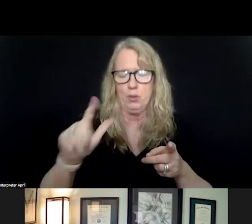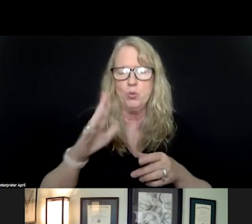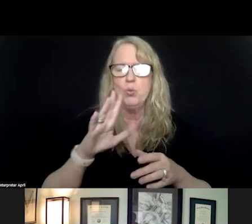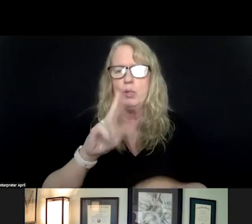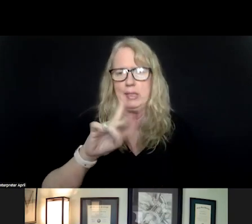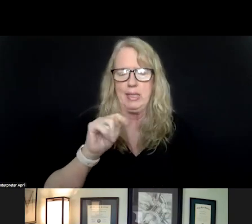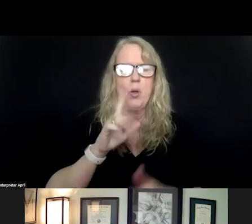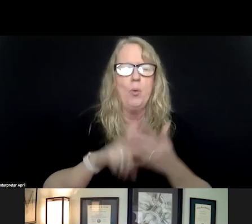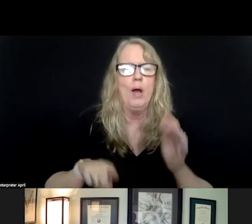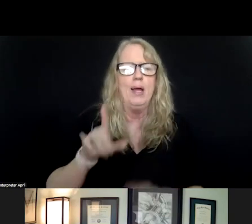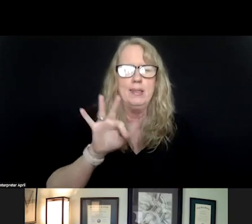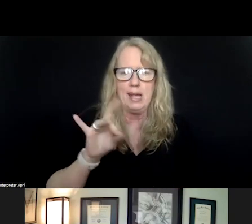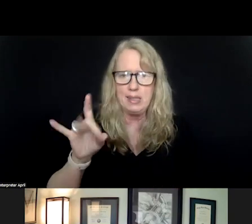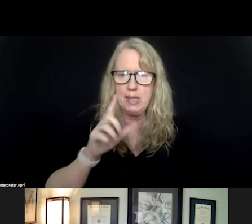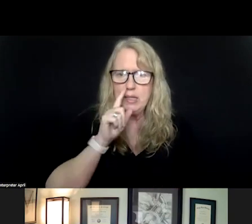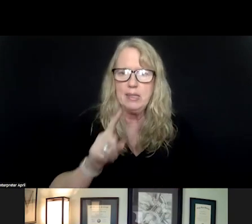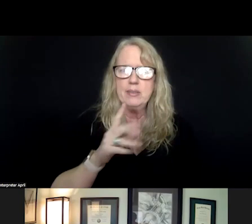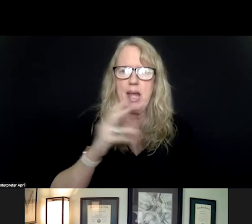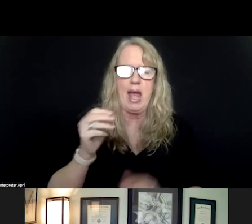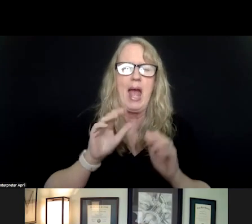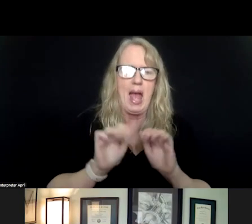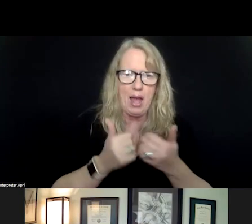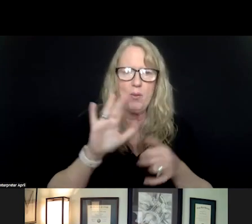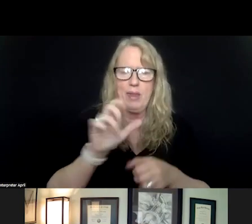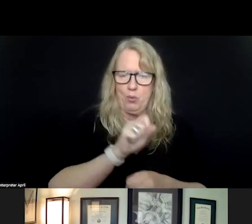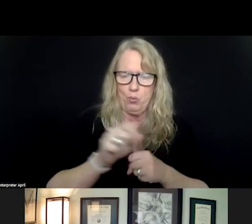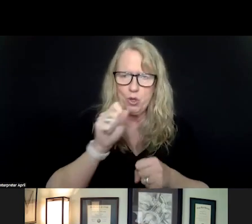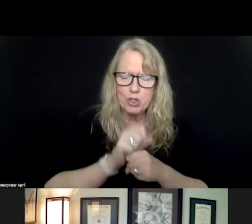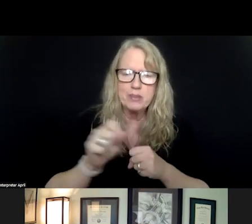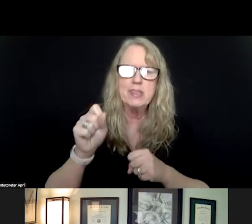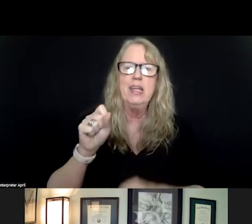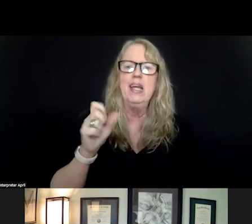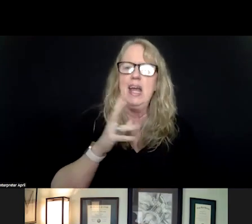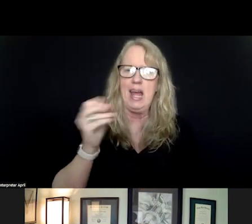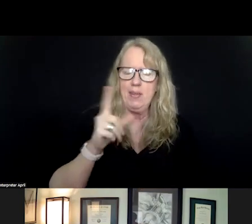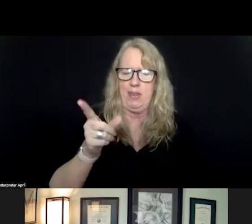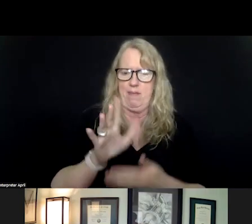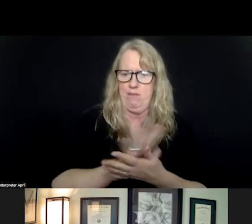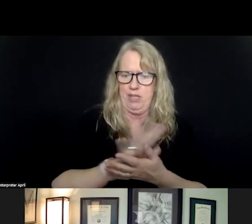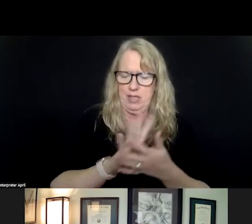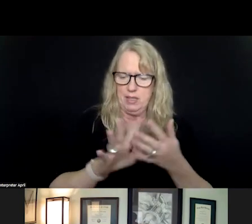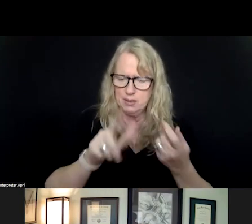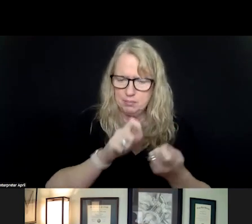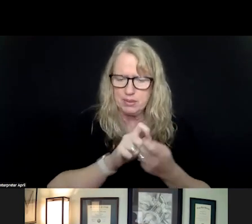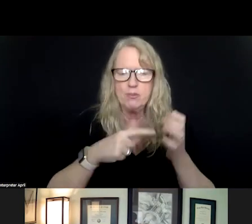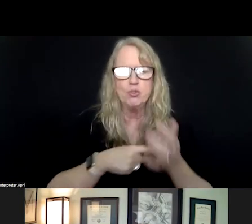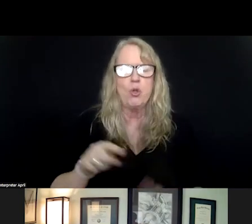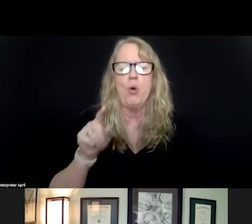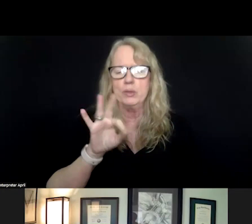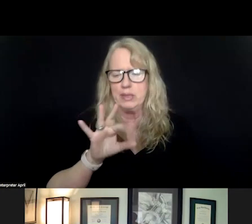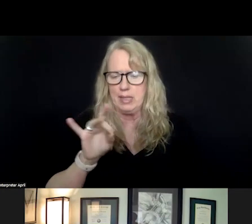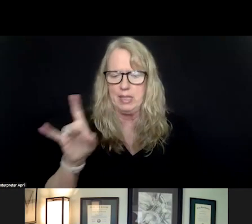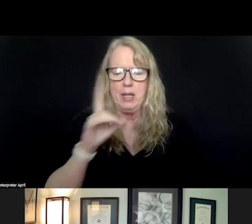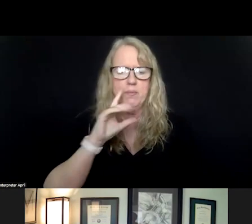around what 988 is and how it works. And the video specifically features 988 crisis